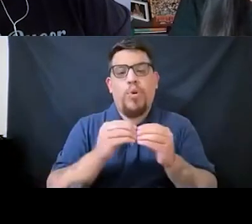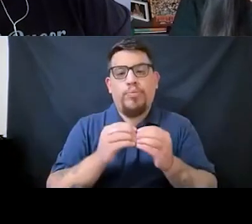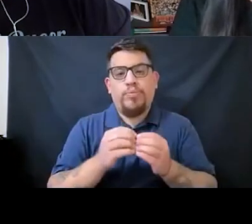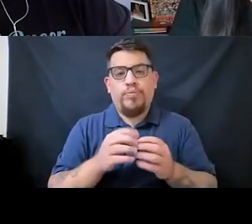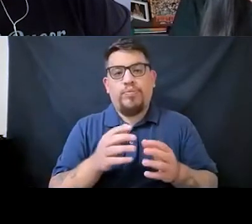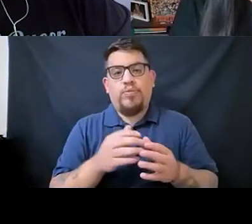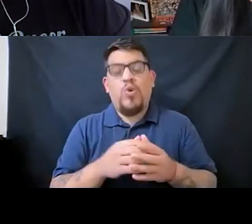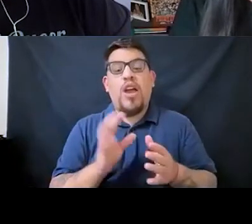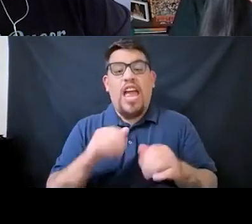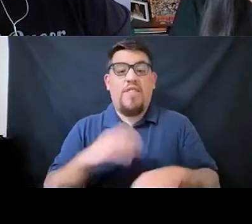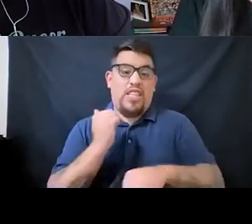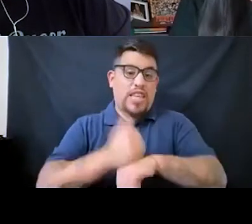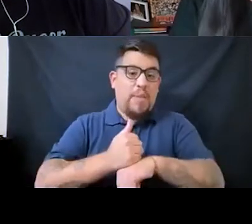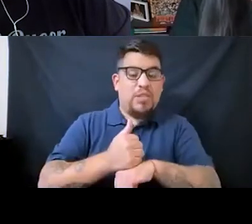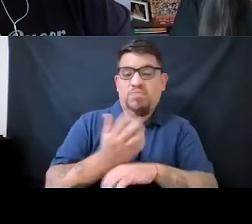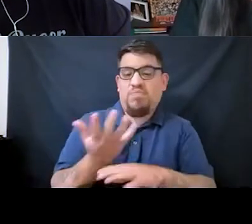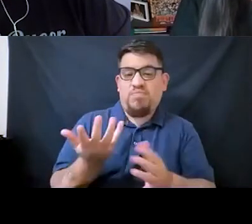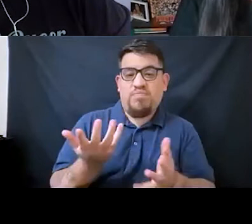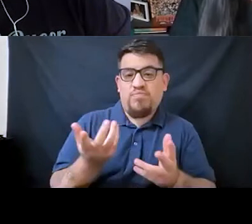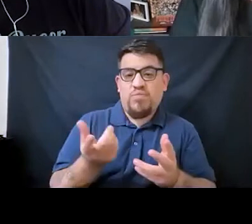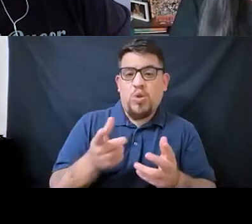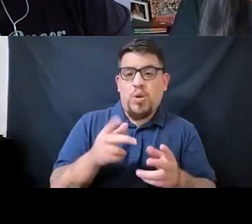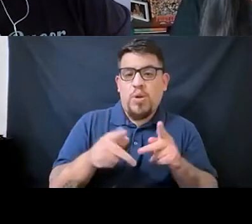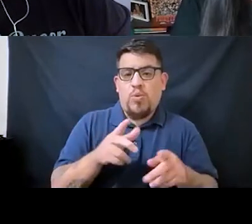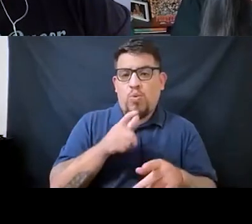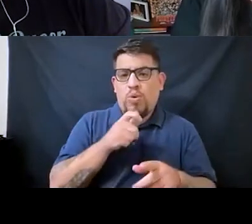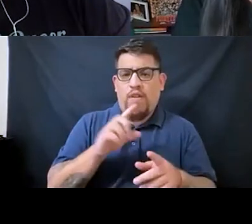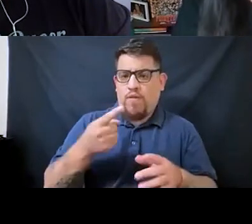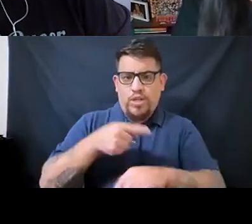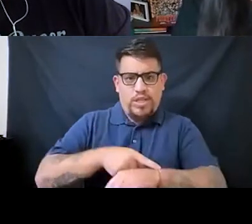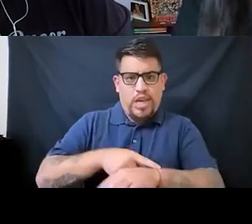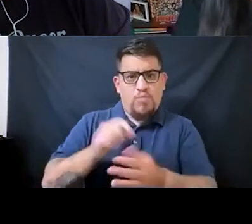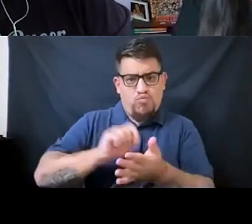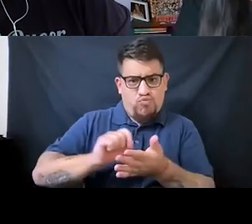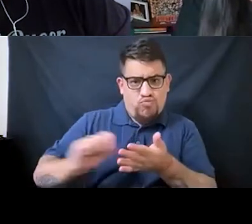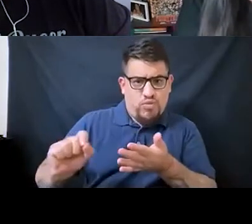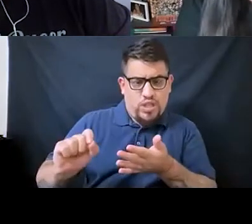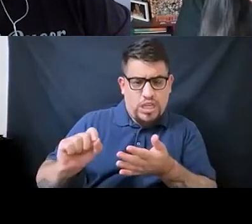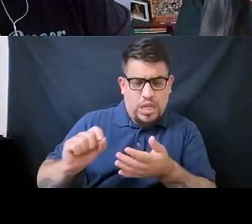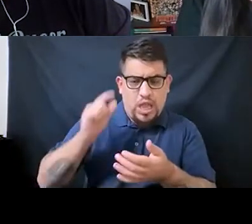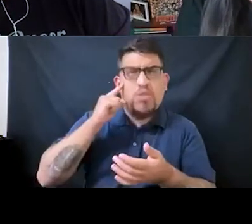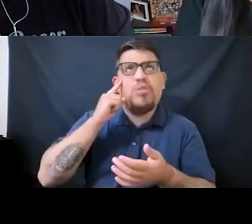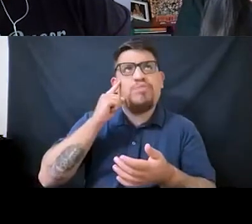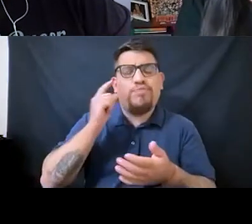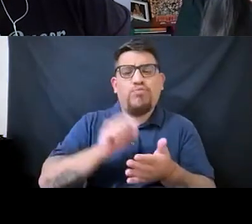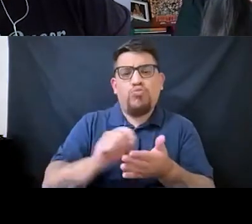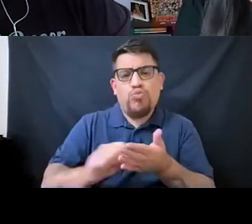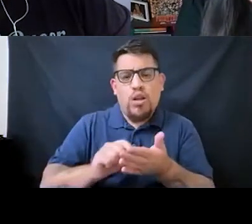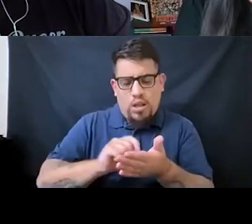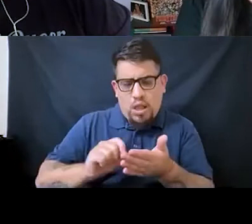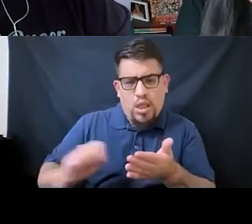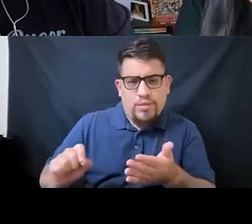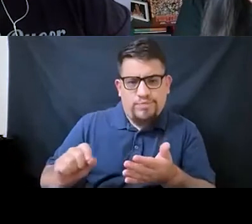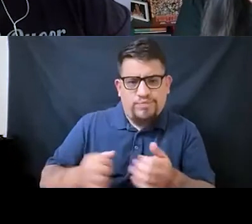got established people, and we've got people who it is their very first time writing and putting their thoughts on paper. And each one